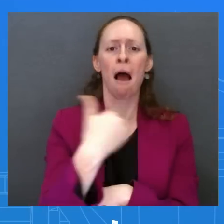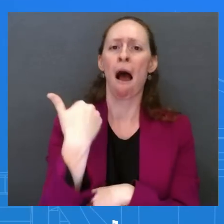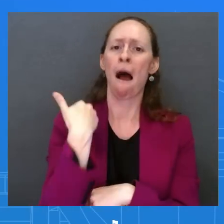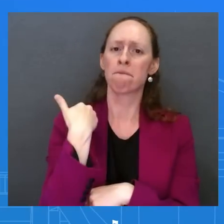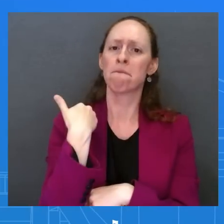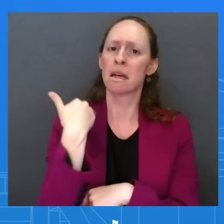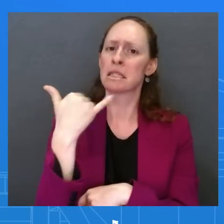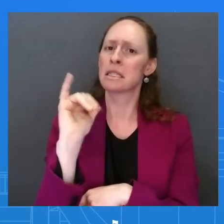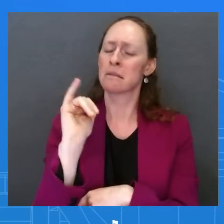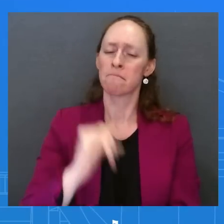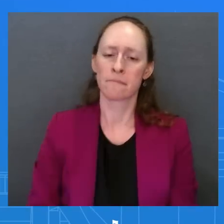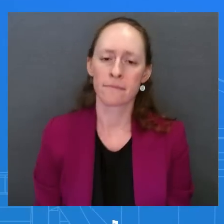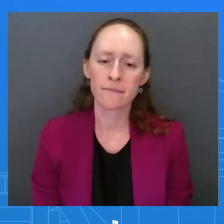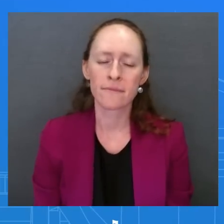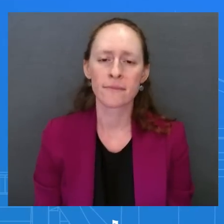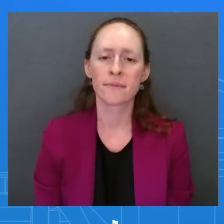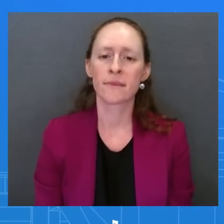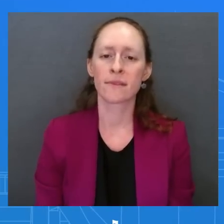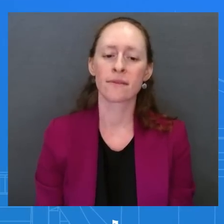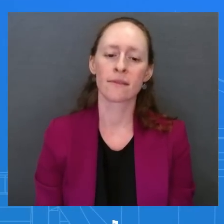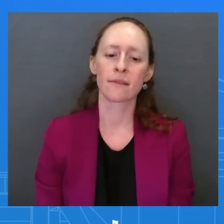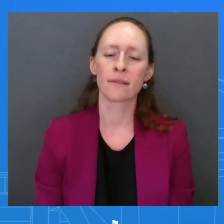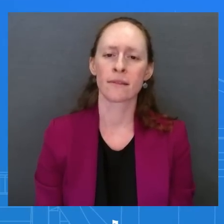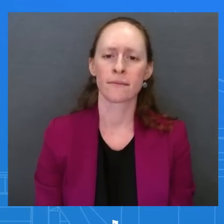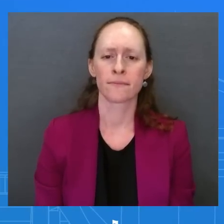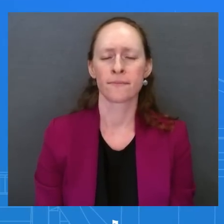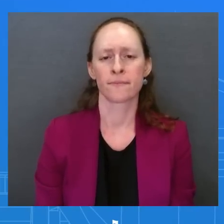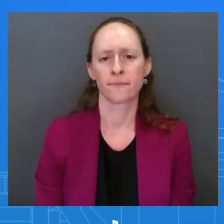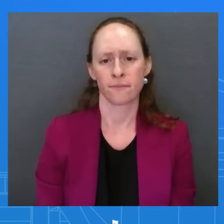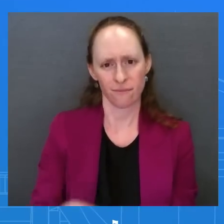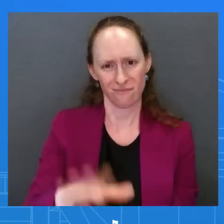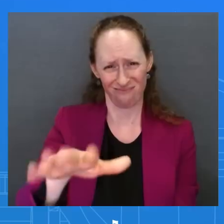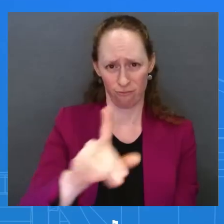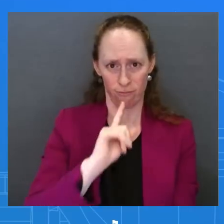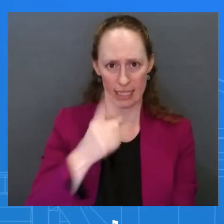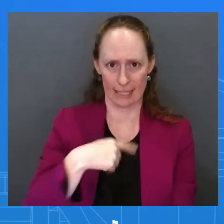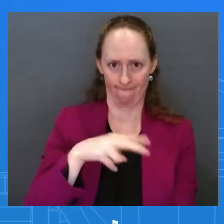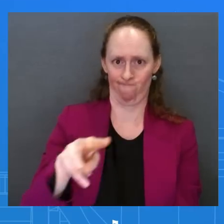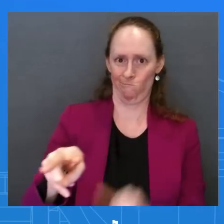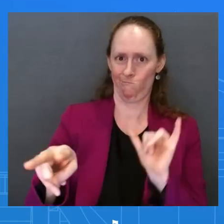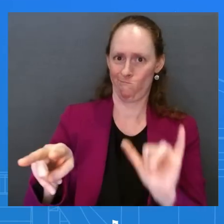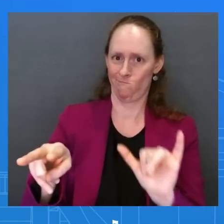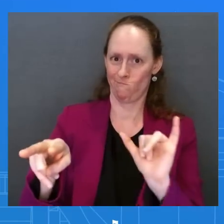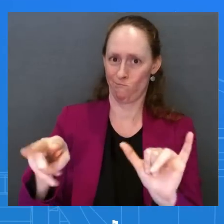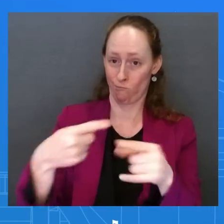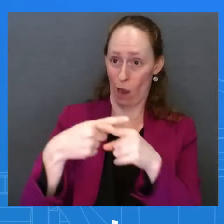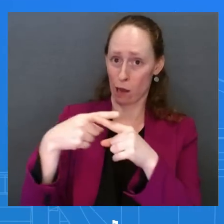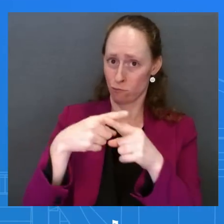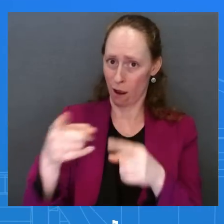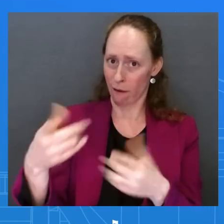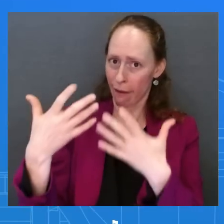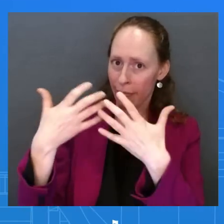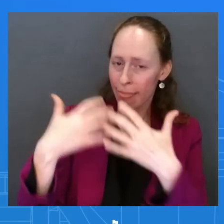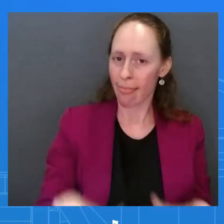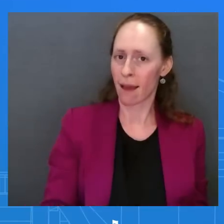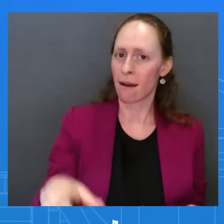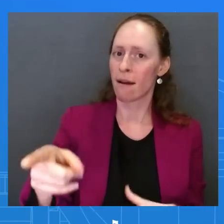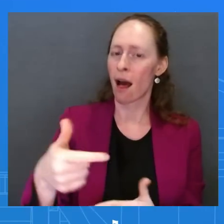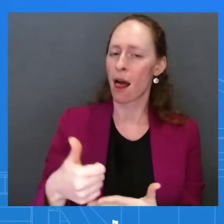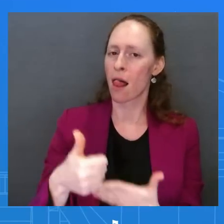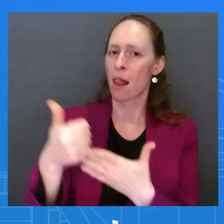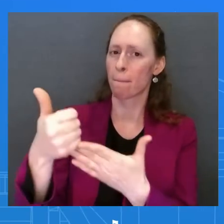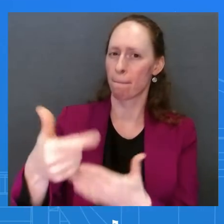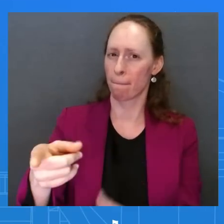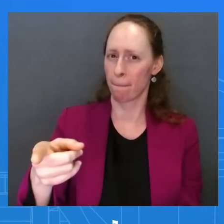at least in ending this uprising, does that give any new insight from your vantage point on the relationship between Putin